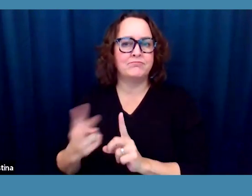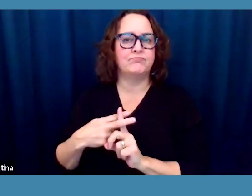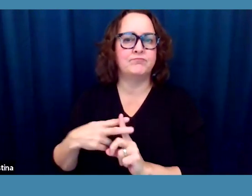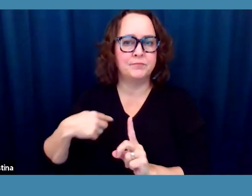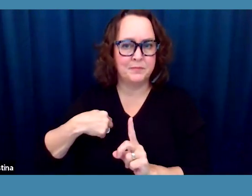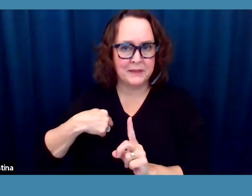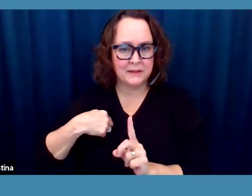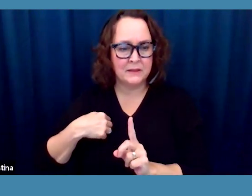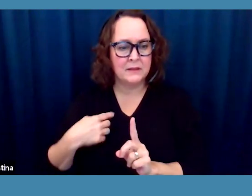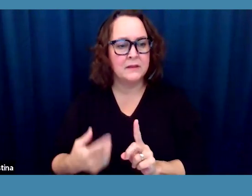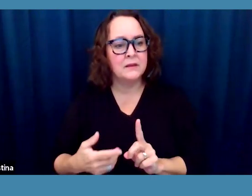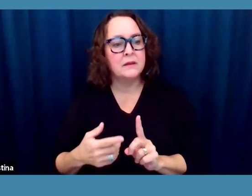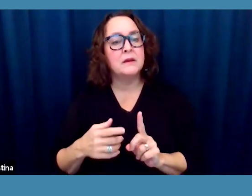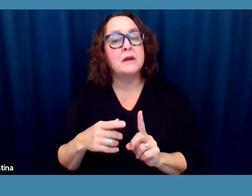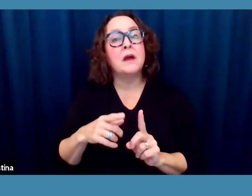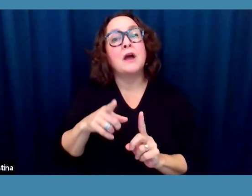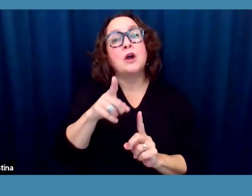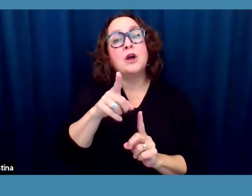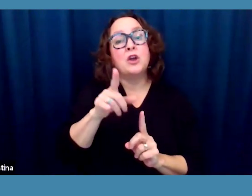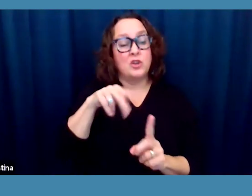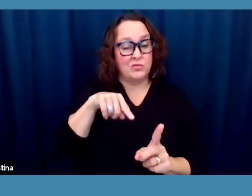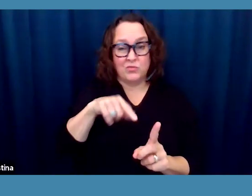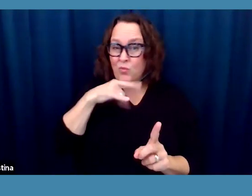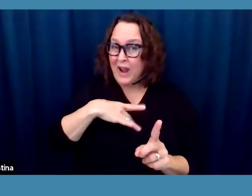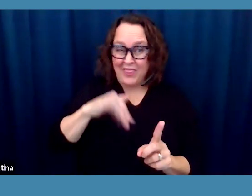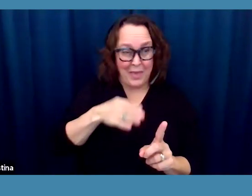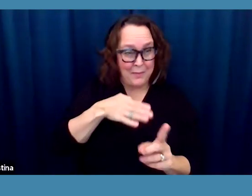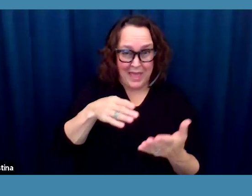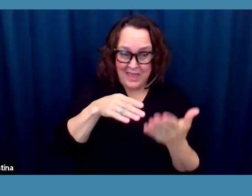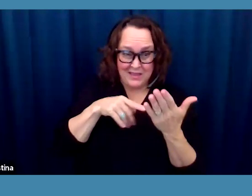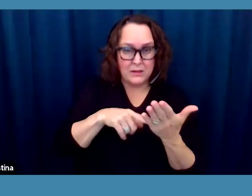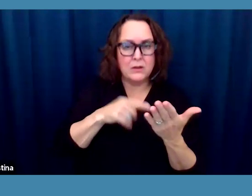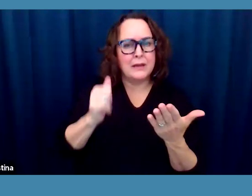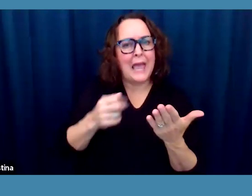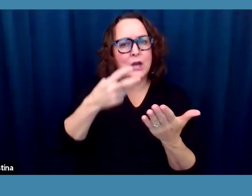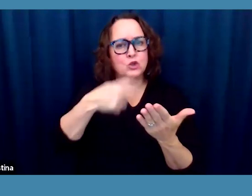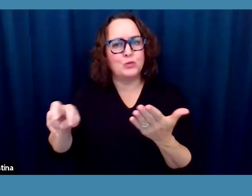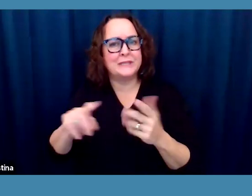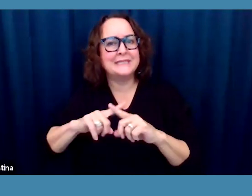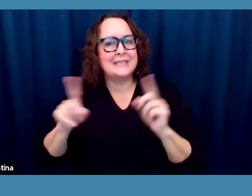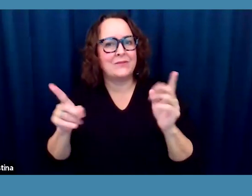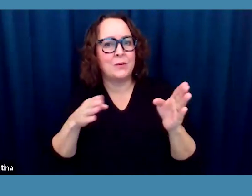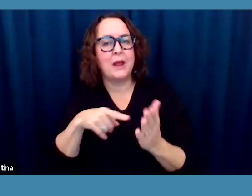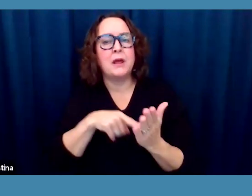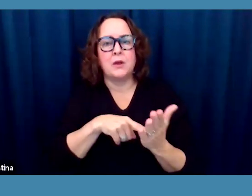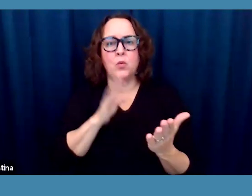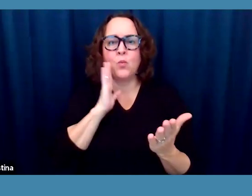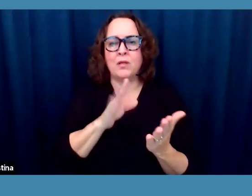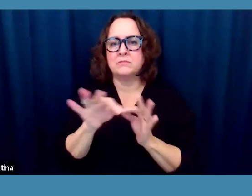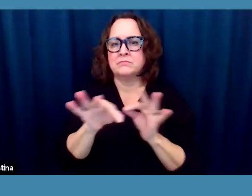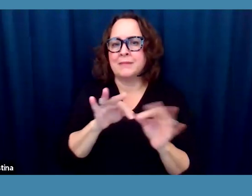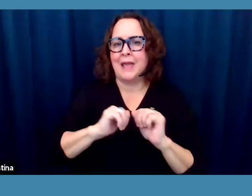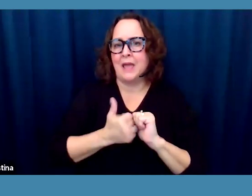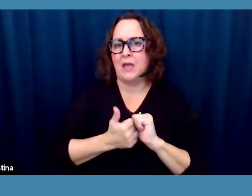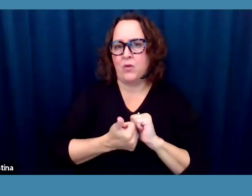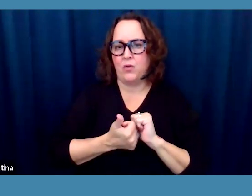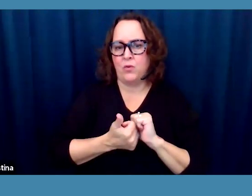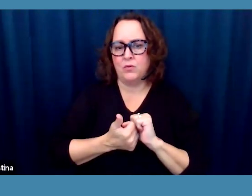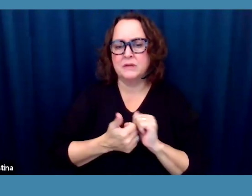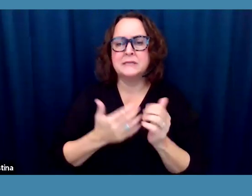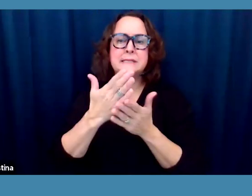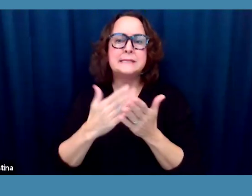include information about how to switch plans if you want a different one. Some of the plans offer more than